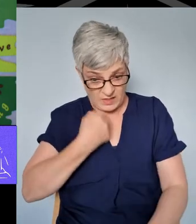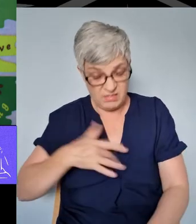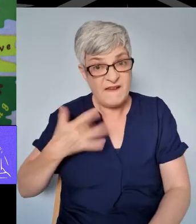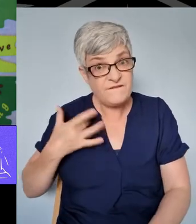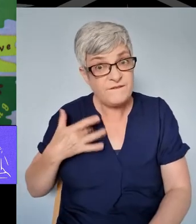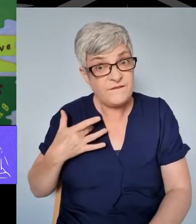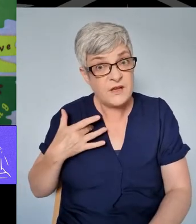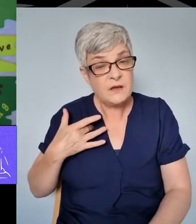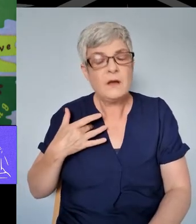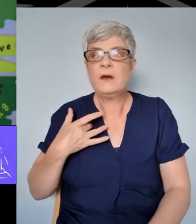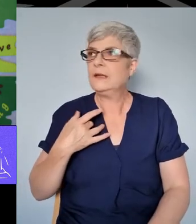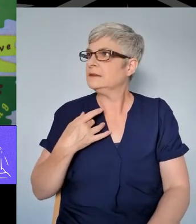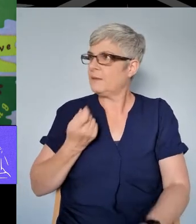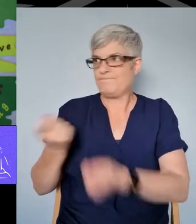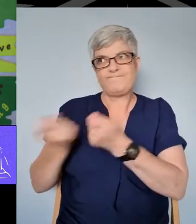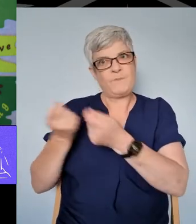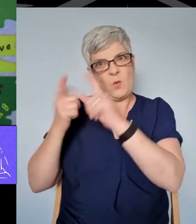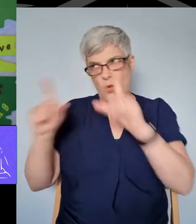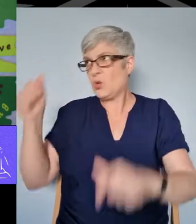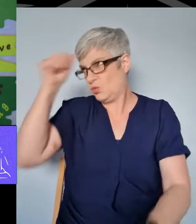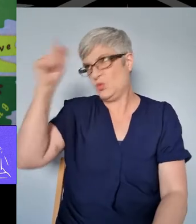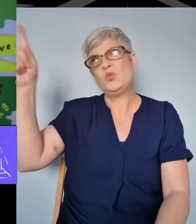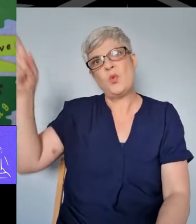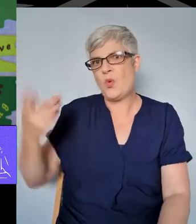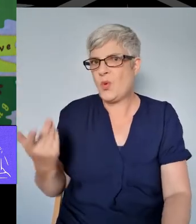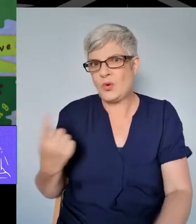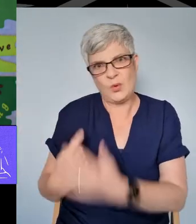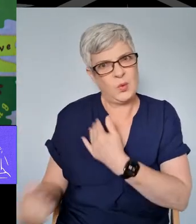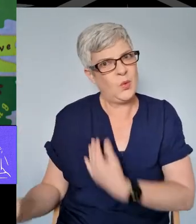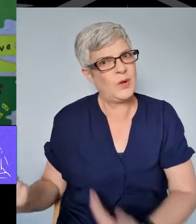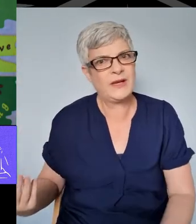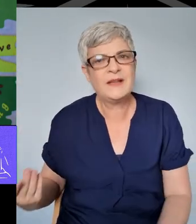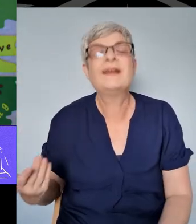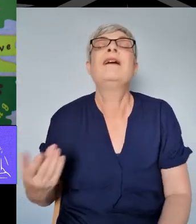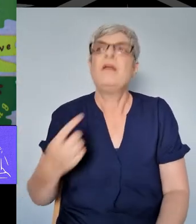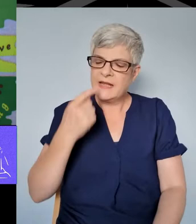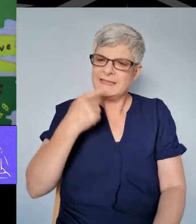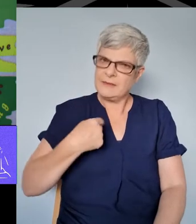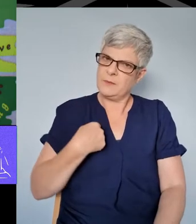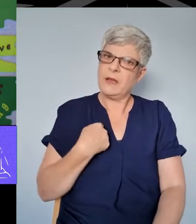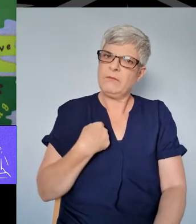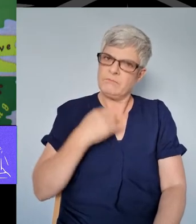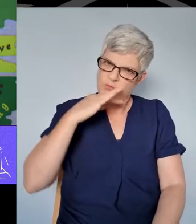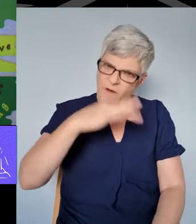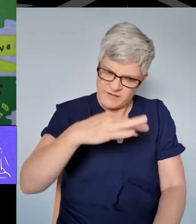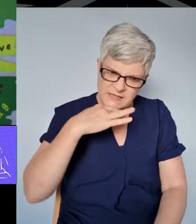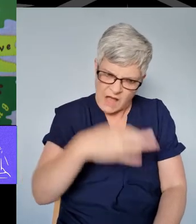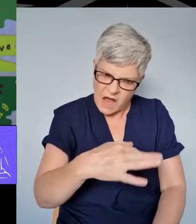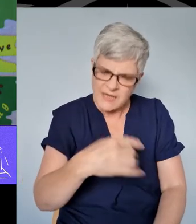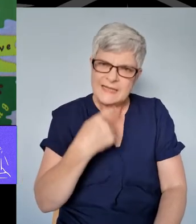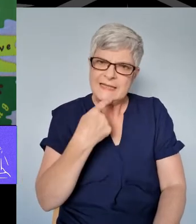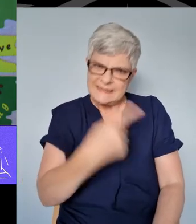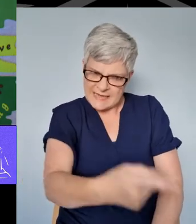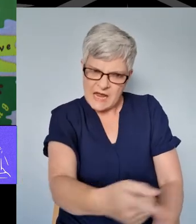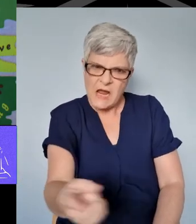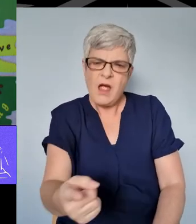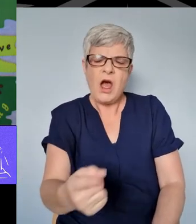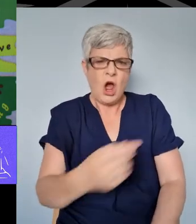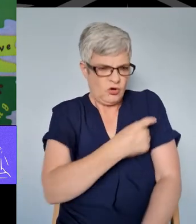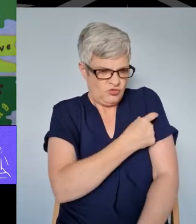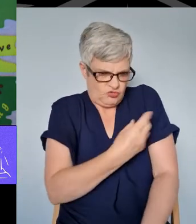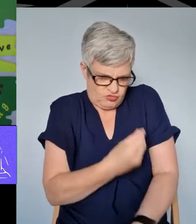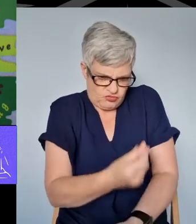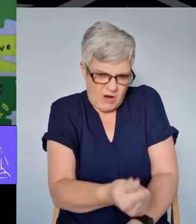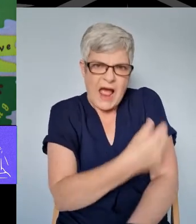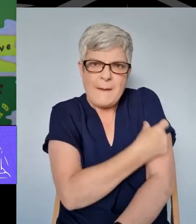I said, "Sovereign Lord, you alone know." And then he said to me, "Prophesy to these bones and say to them, 'Dry bones,